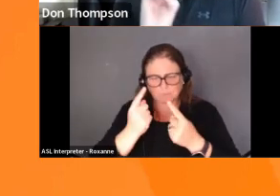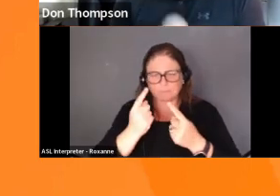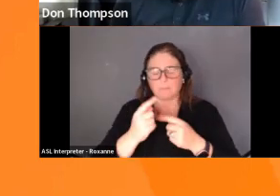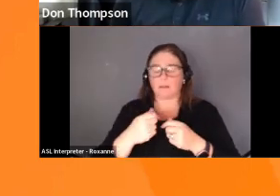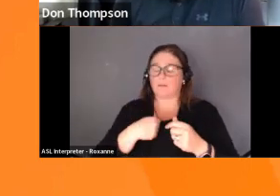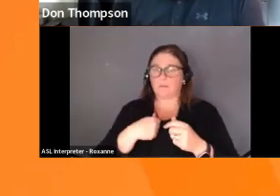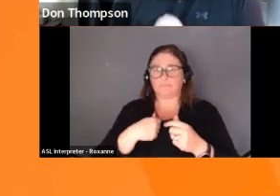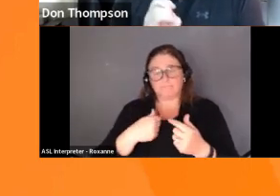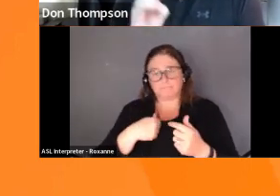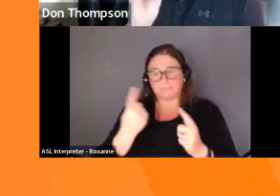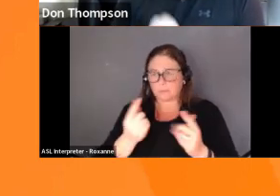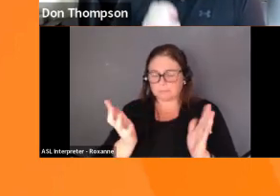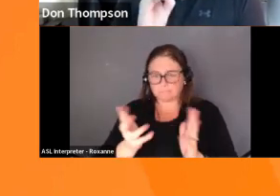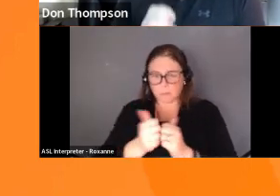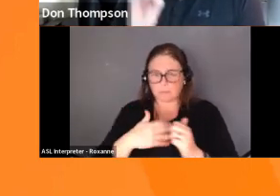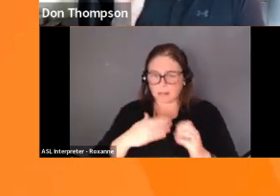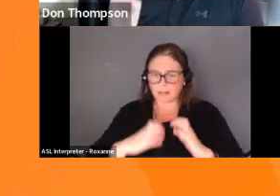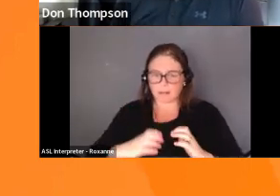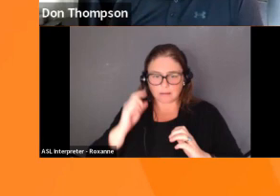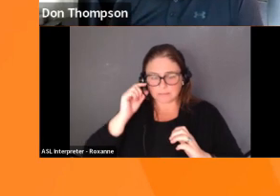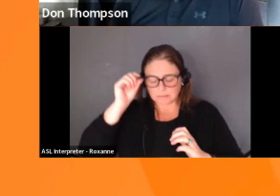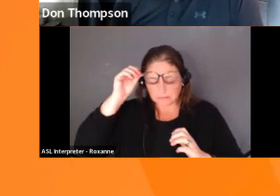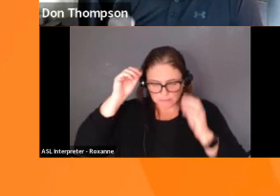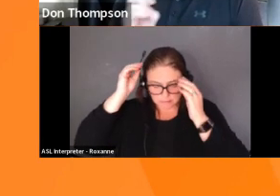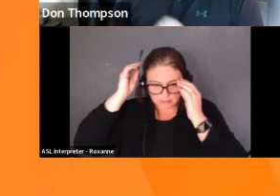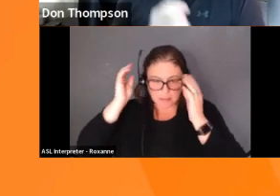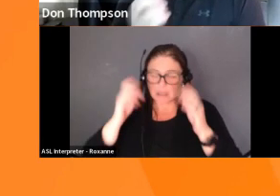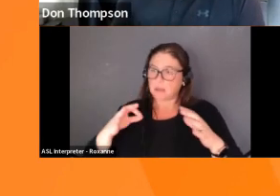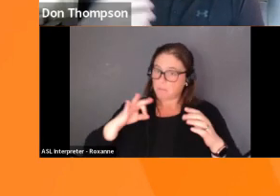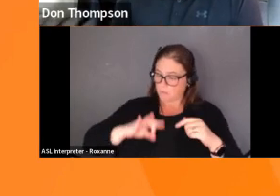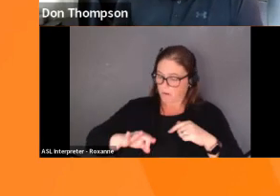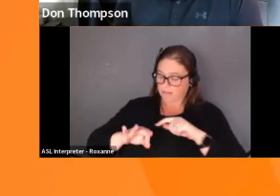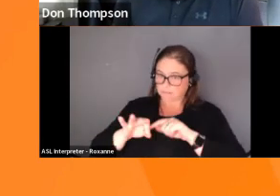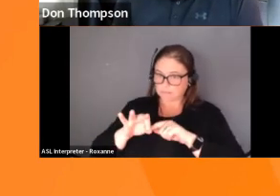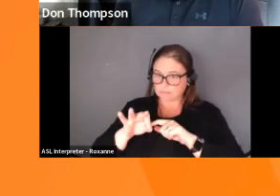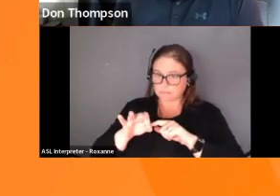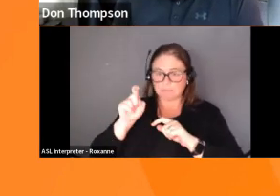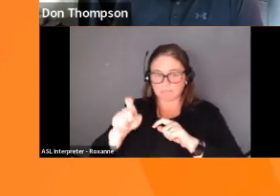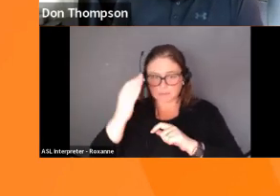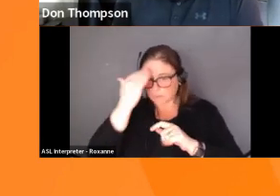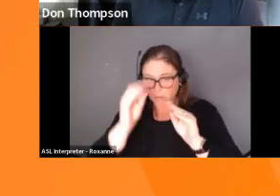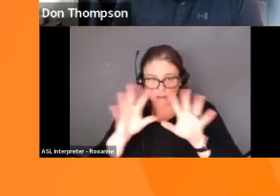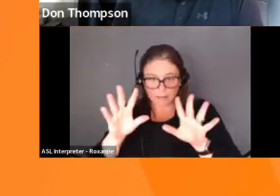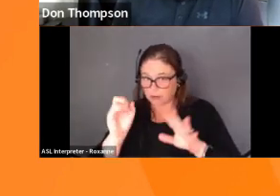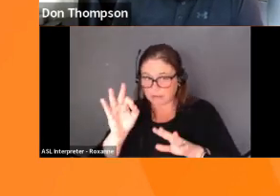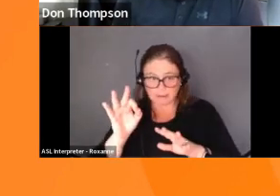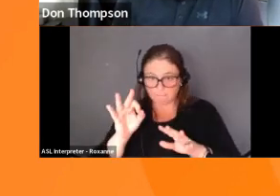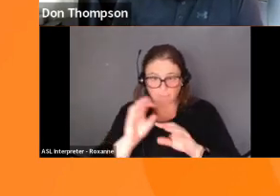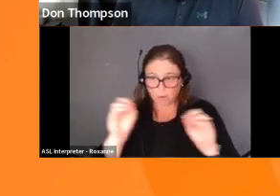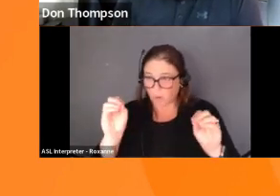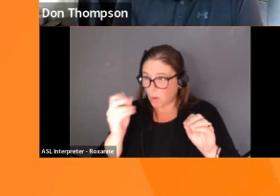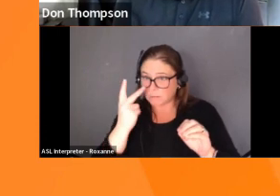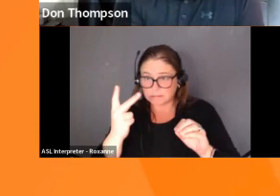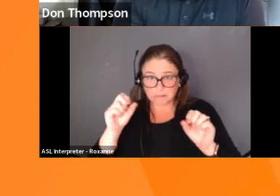the profitability, because if we can't find a way to be profitable, then we shouldn't be in the channel. Okay.